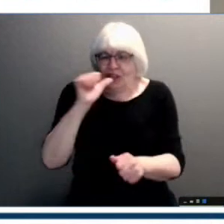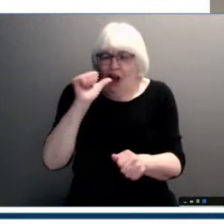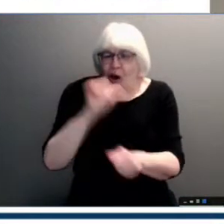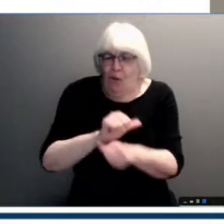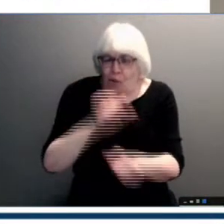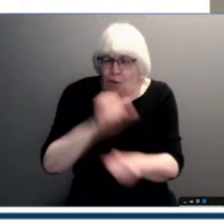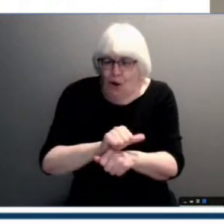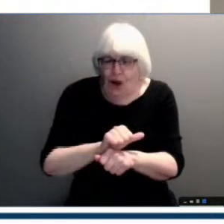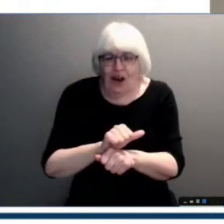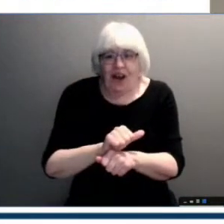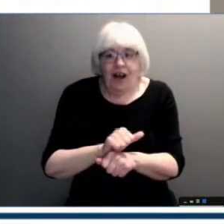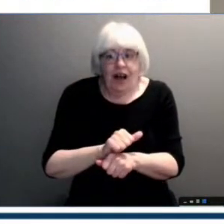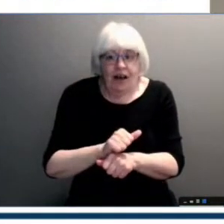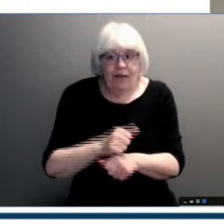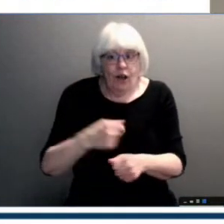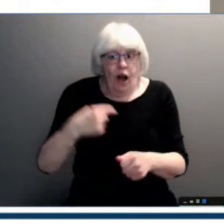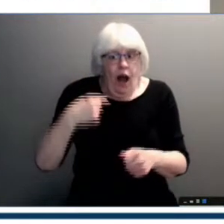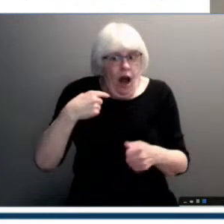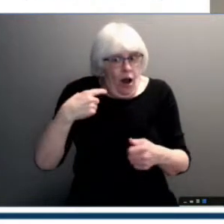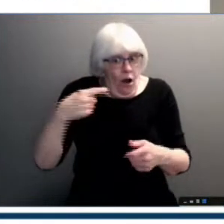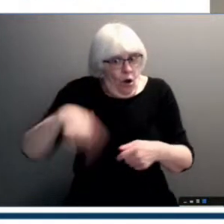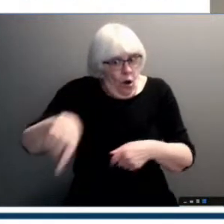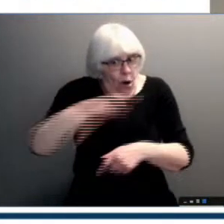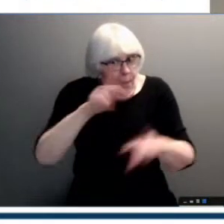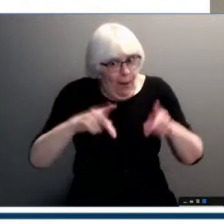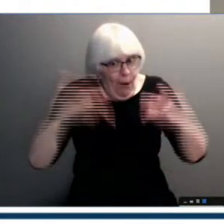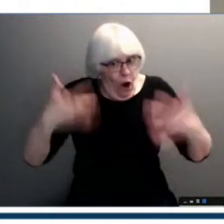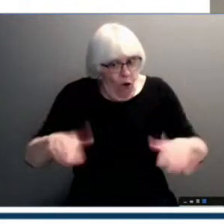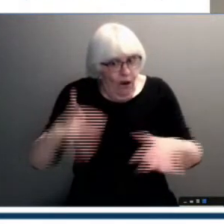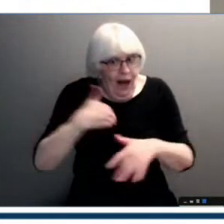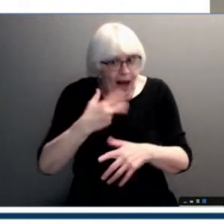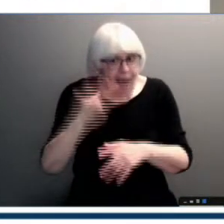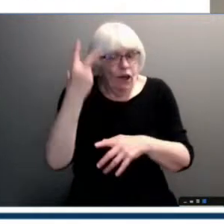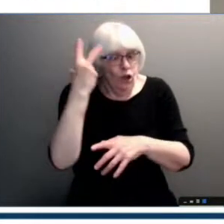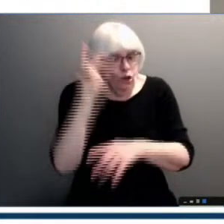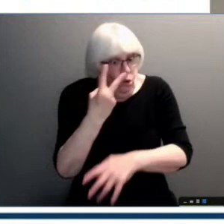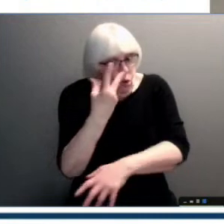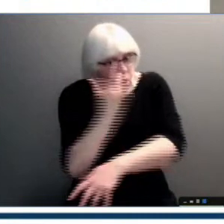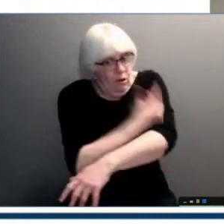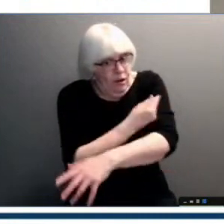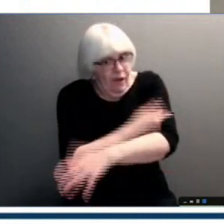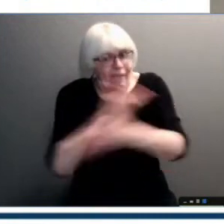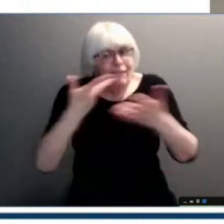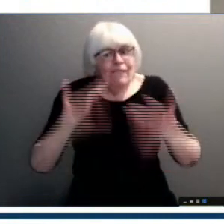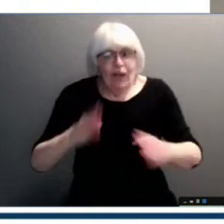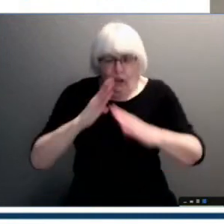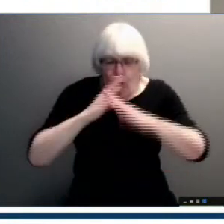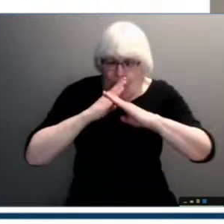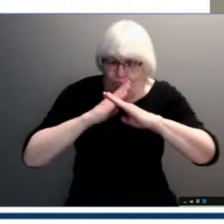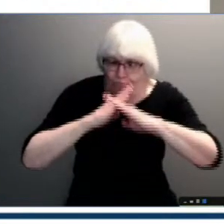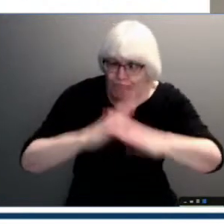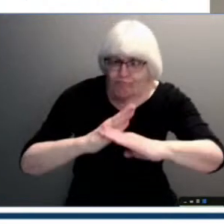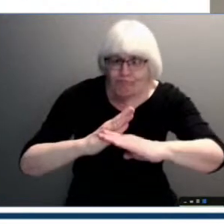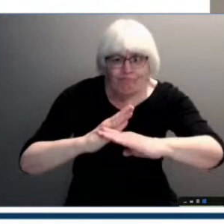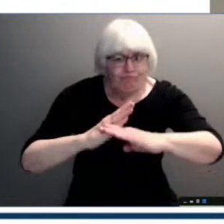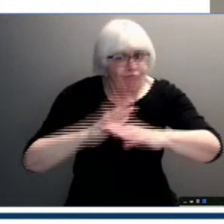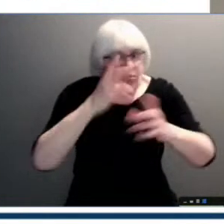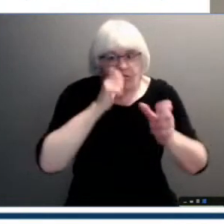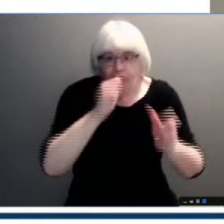protection, especially against severe disease. Vaccine is a critically important layer of